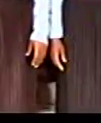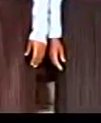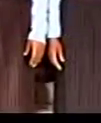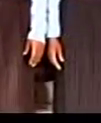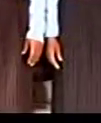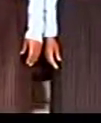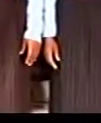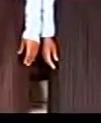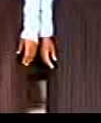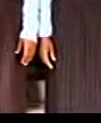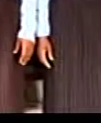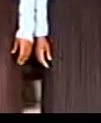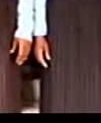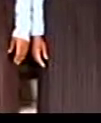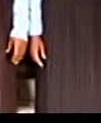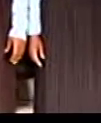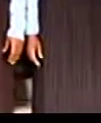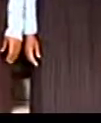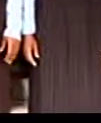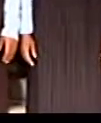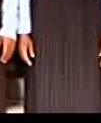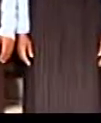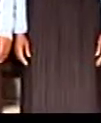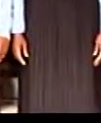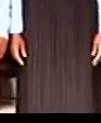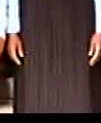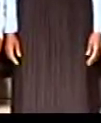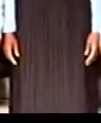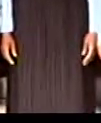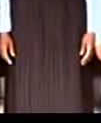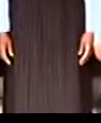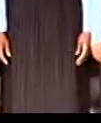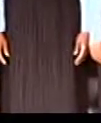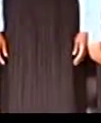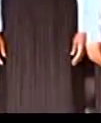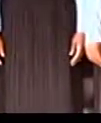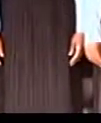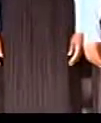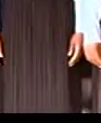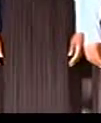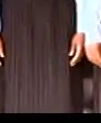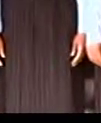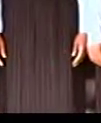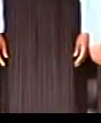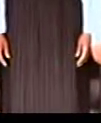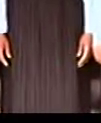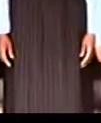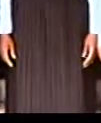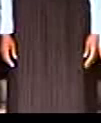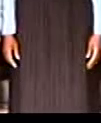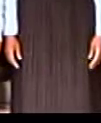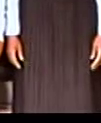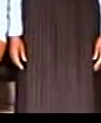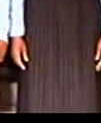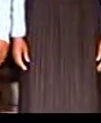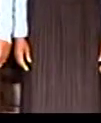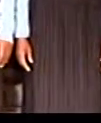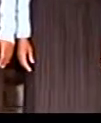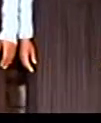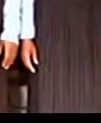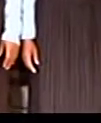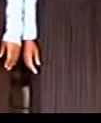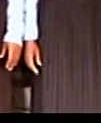Say to those who are broken hearted, do not lose